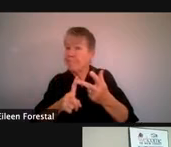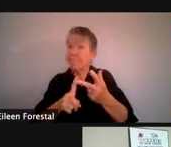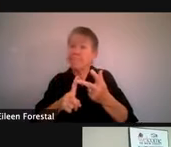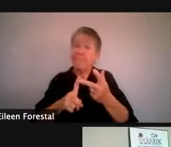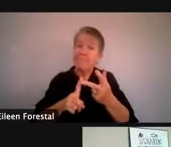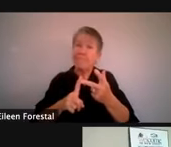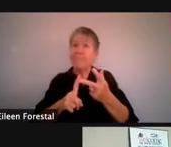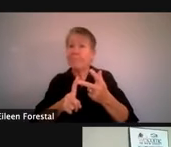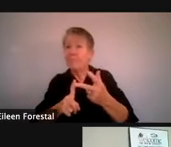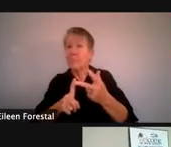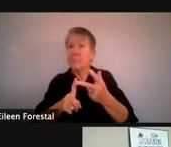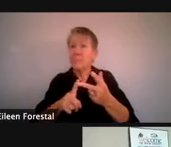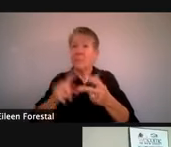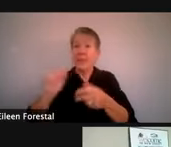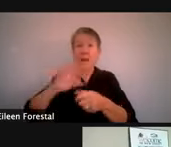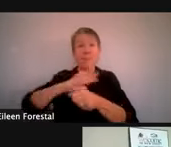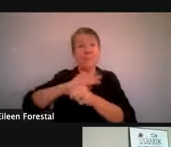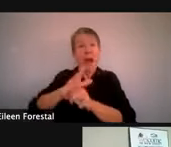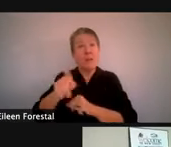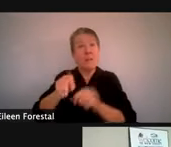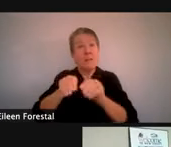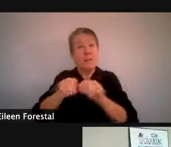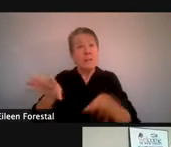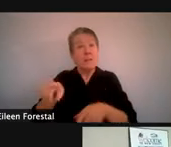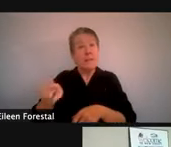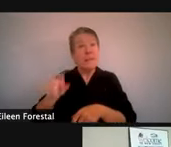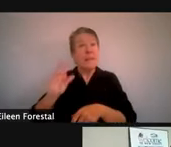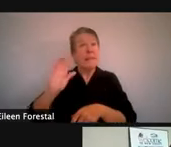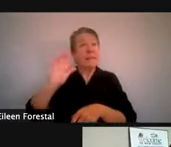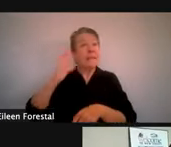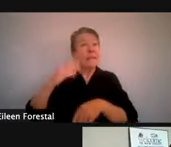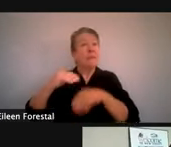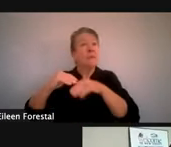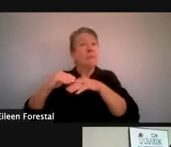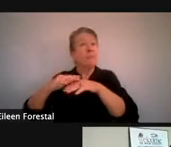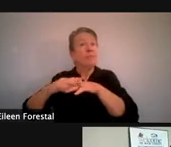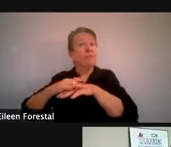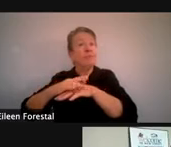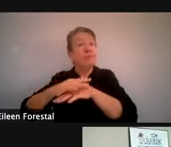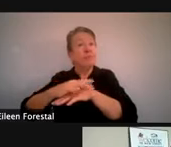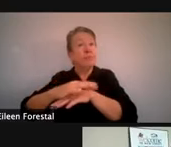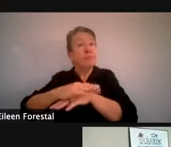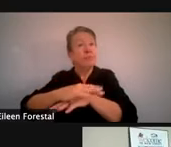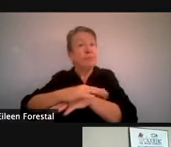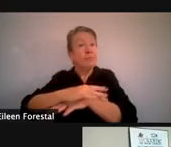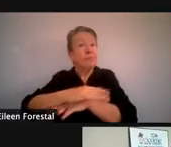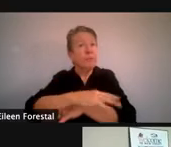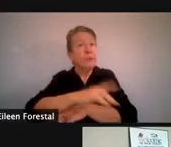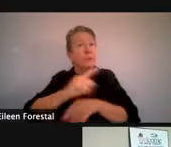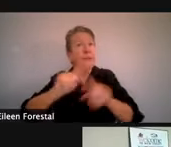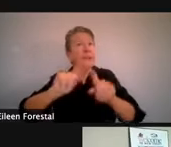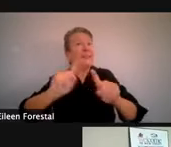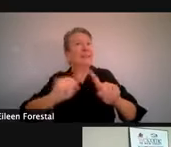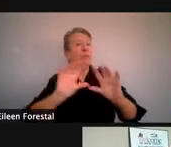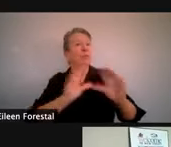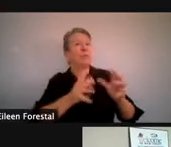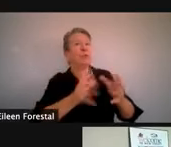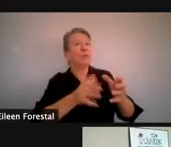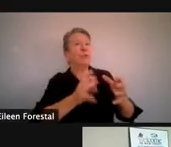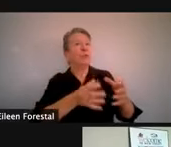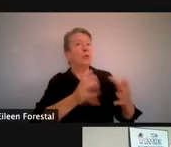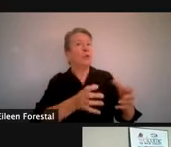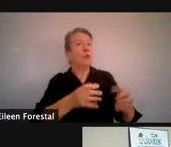virus is migrating toward a different demographic, not completely, So this is not, we can all let our hair down with grandma and grandpa,